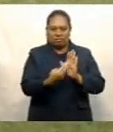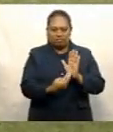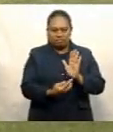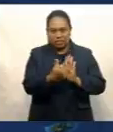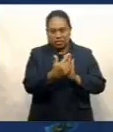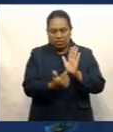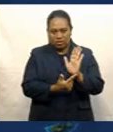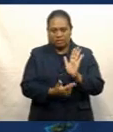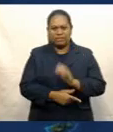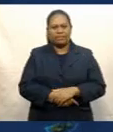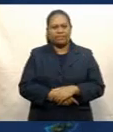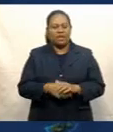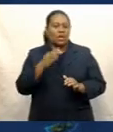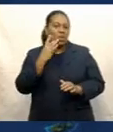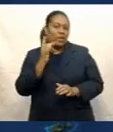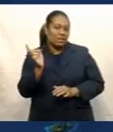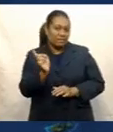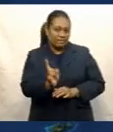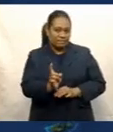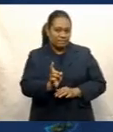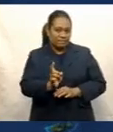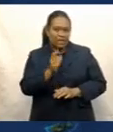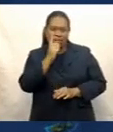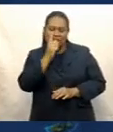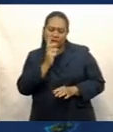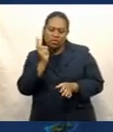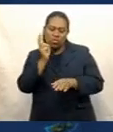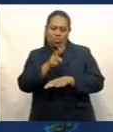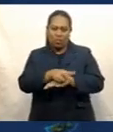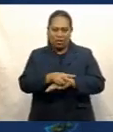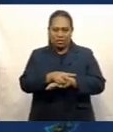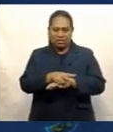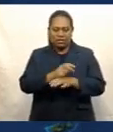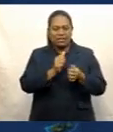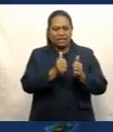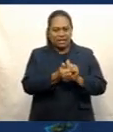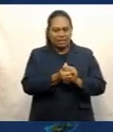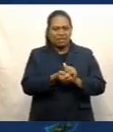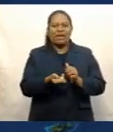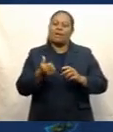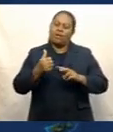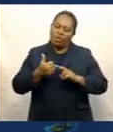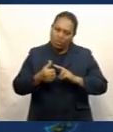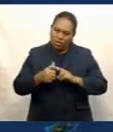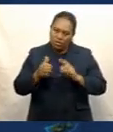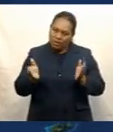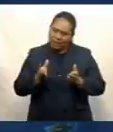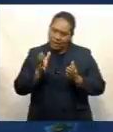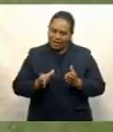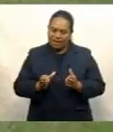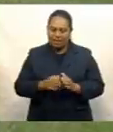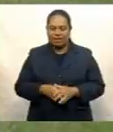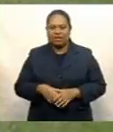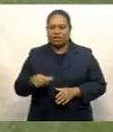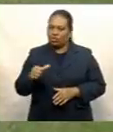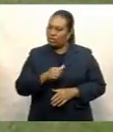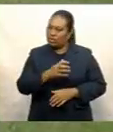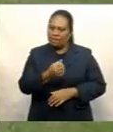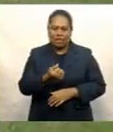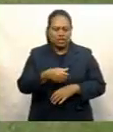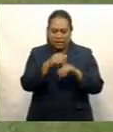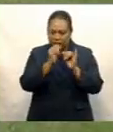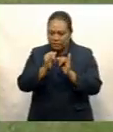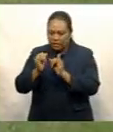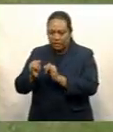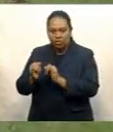public, when they come in to watch the game, the other players, we have to protect them too. It's their life too. It is not an individual life on